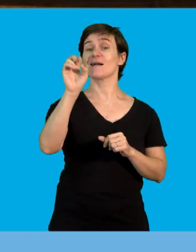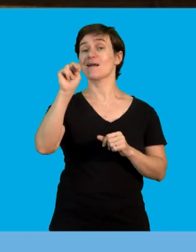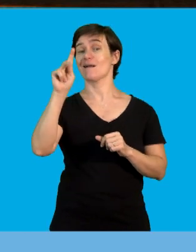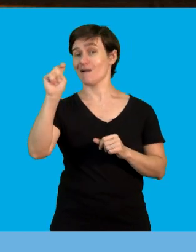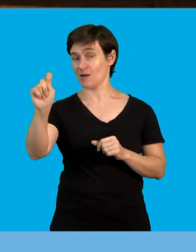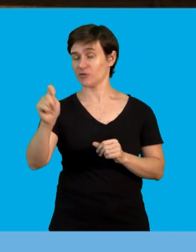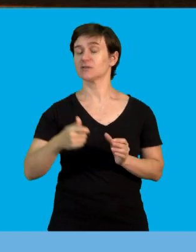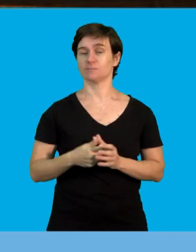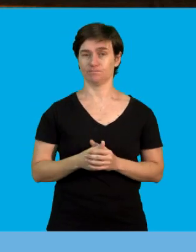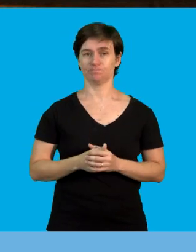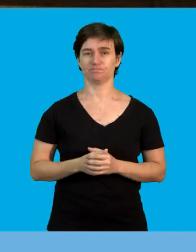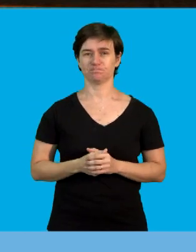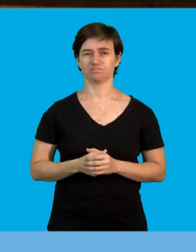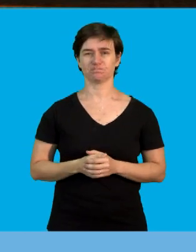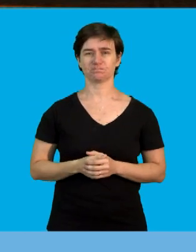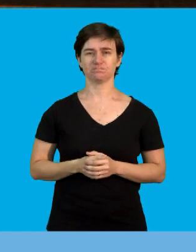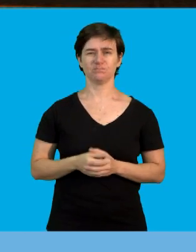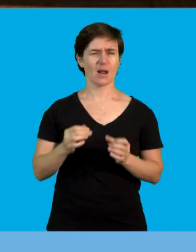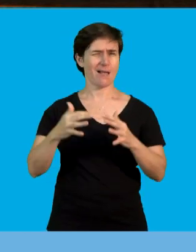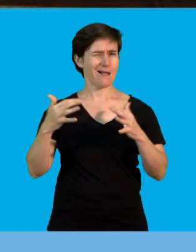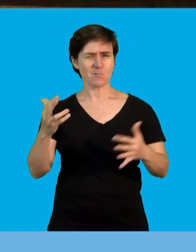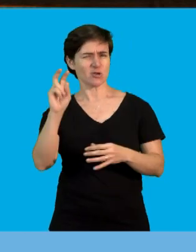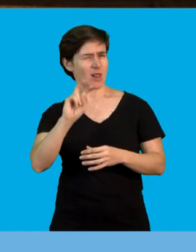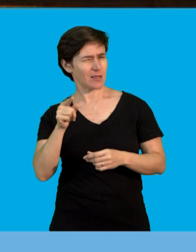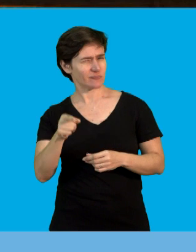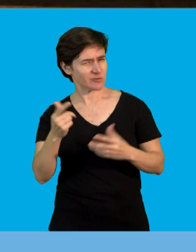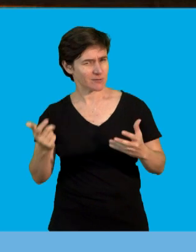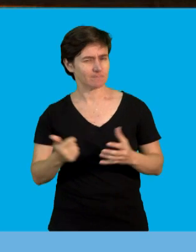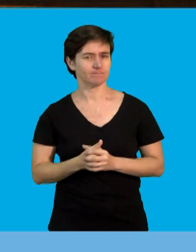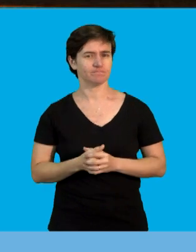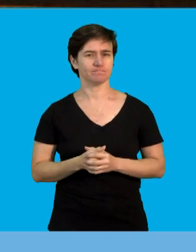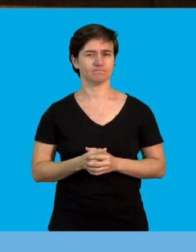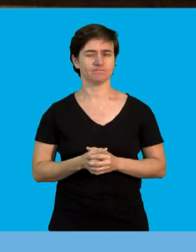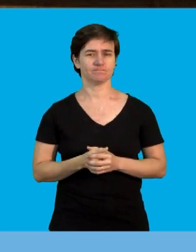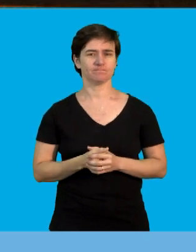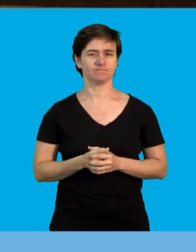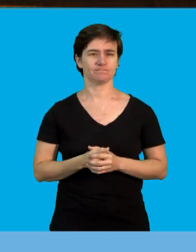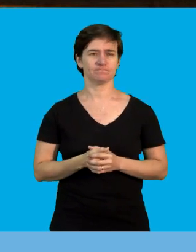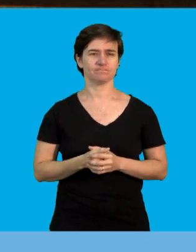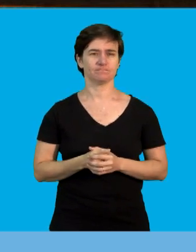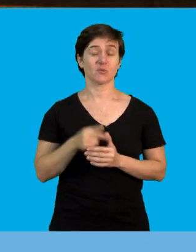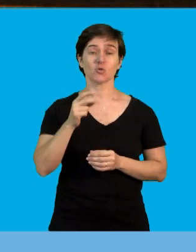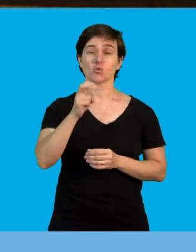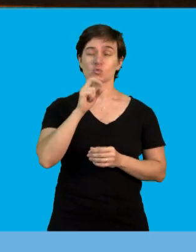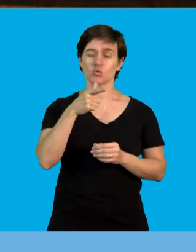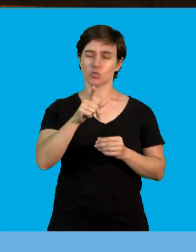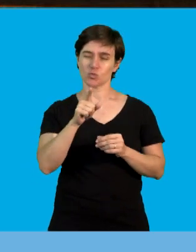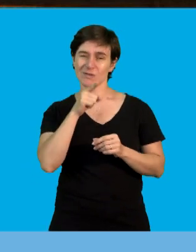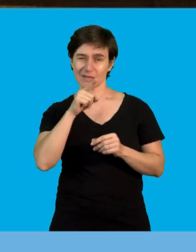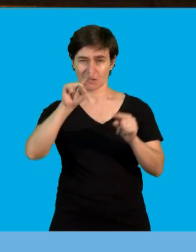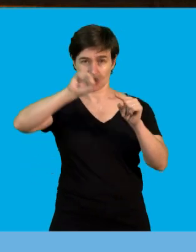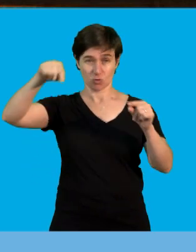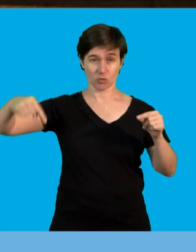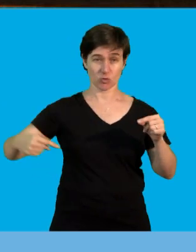measuring device used to measure the electric current. So now this electric current is going to be measured in a circuit, as we know, and it is